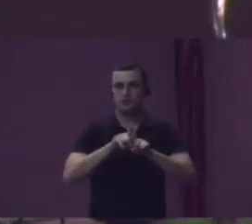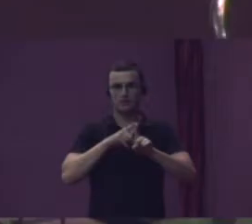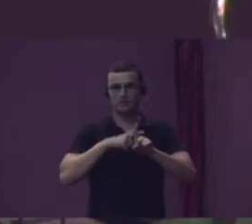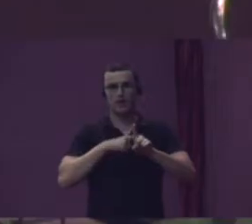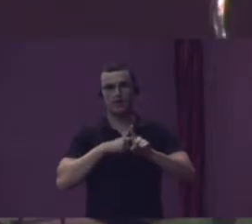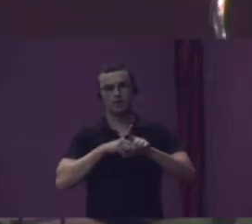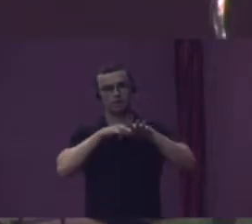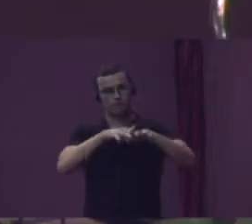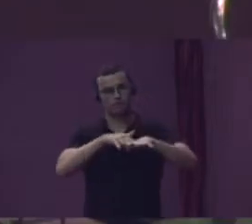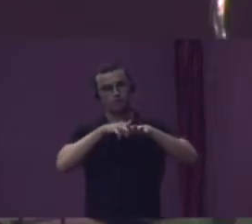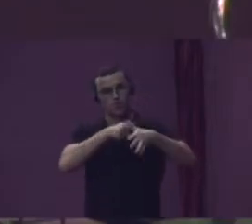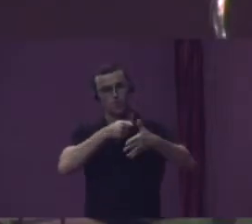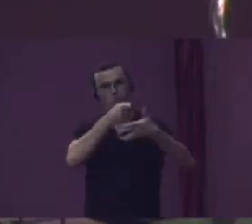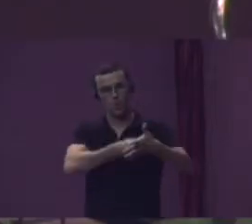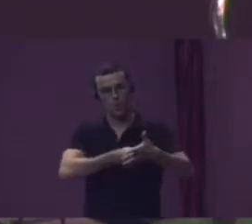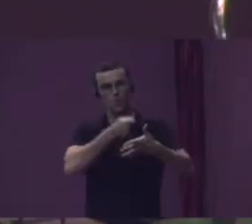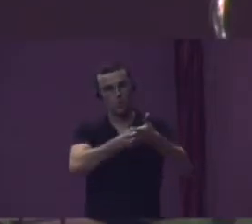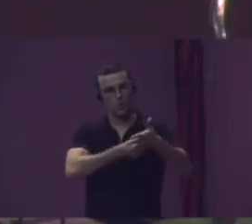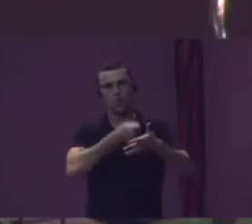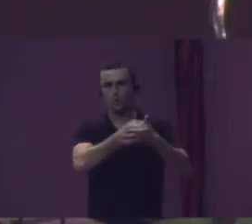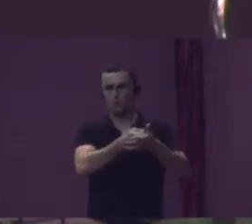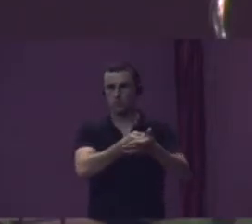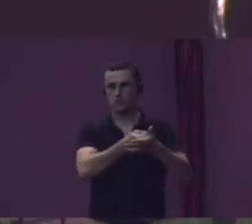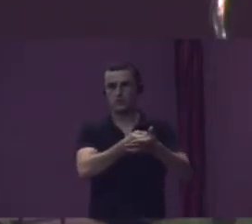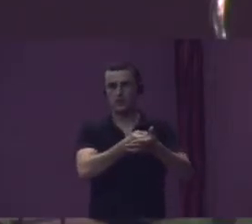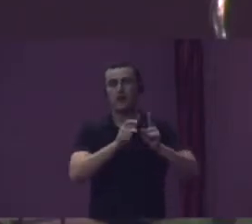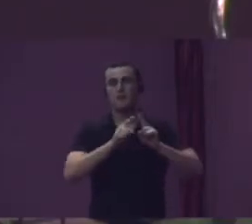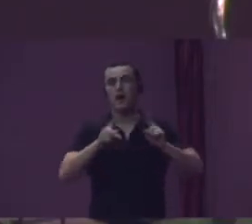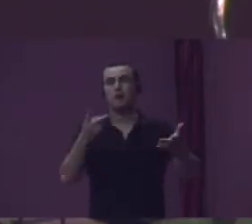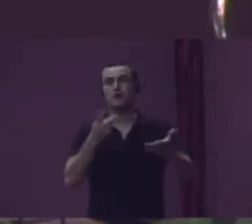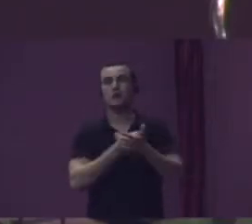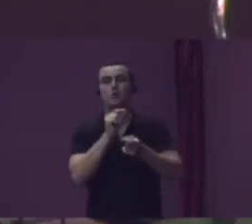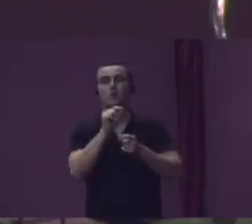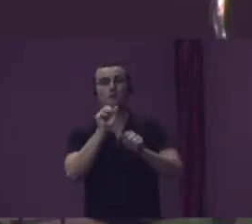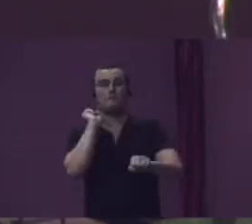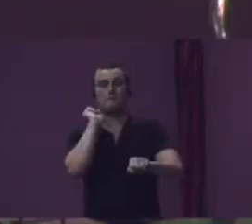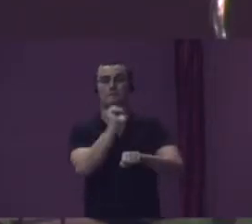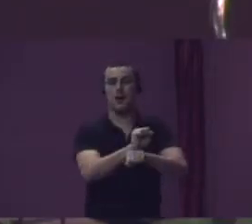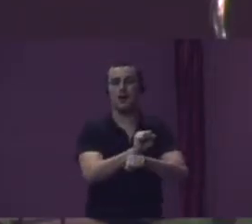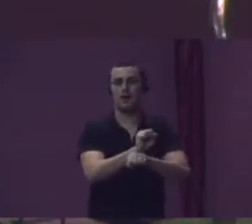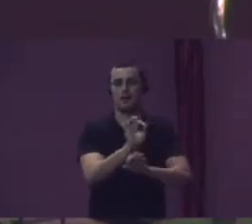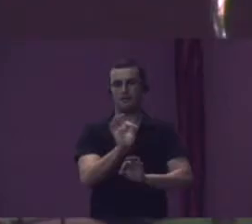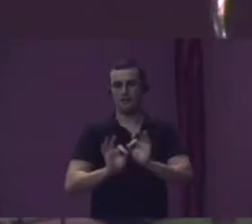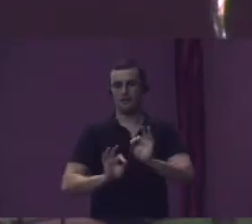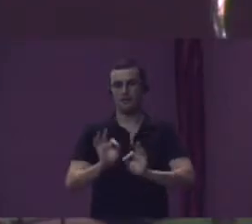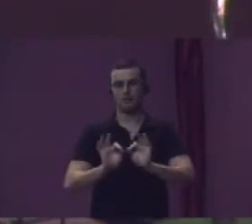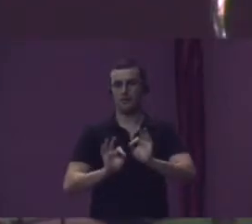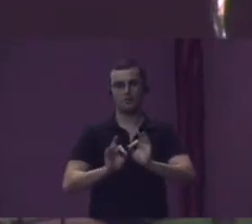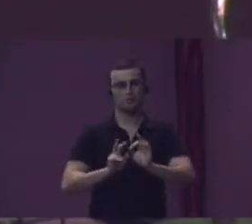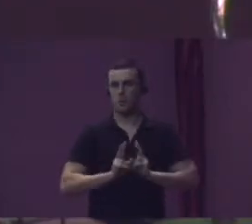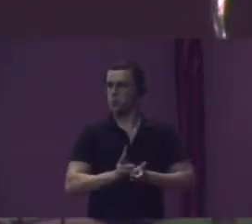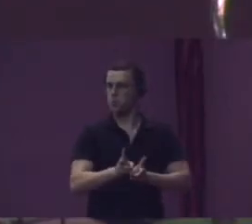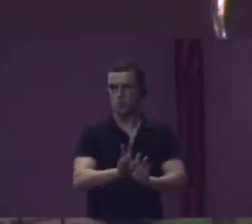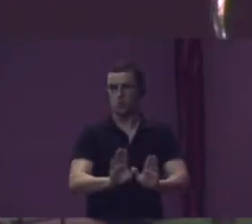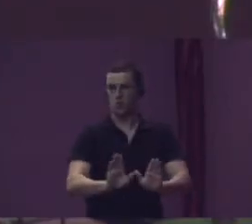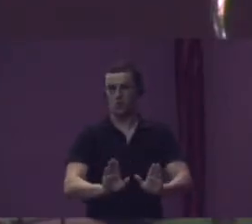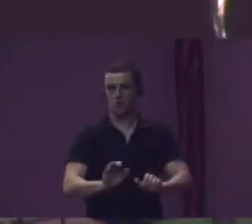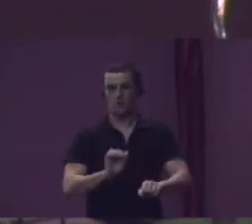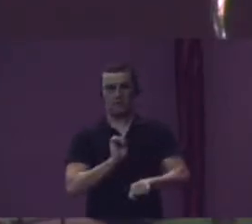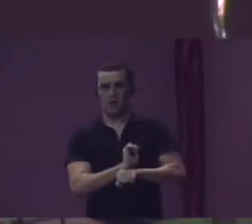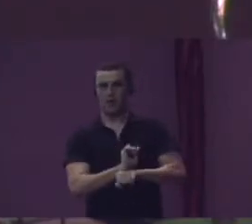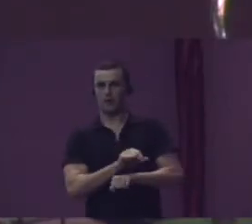project. The United States federal government increased funds for social relief and welfare with the hope of alleviating the social